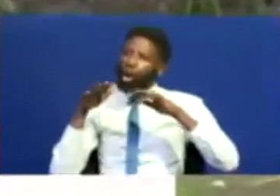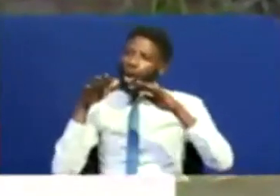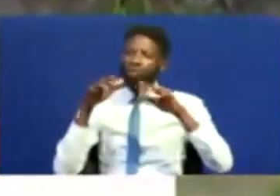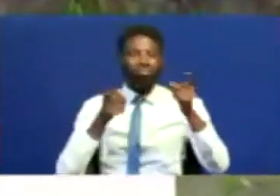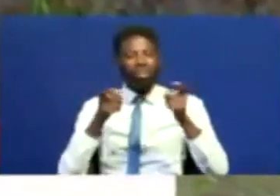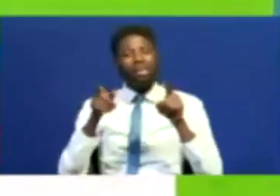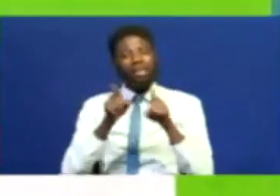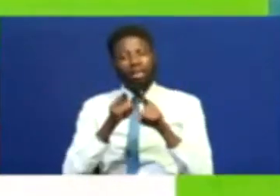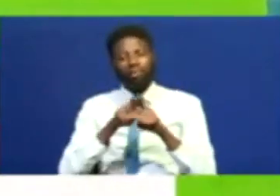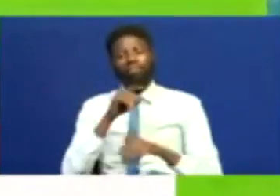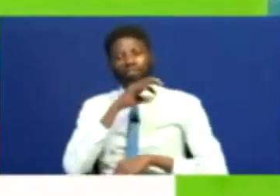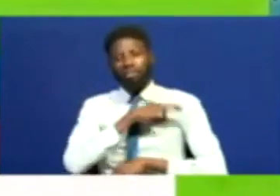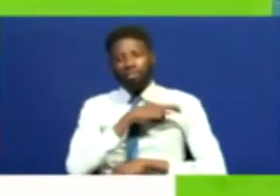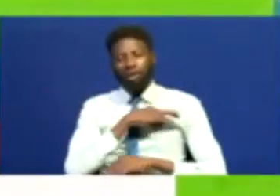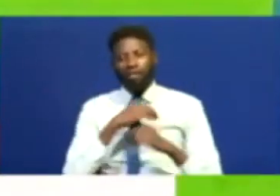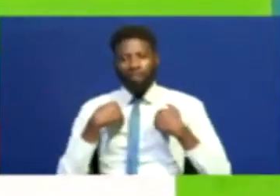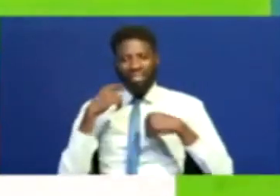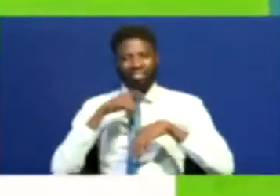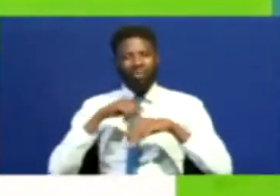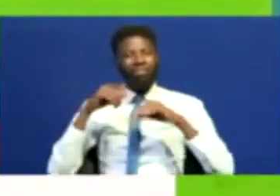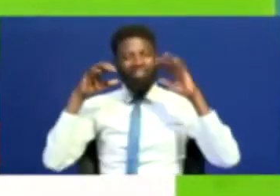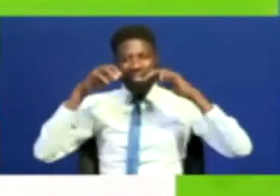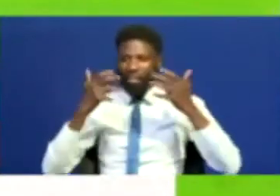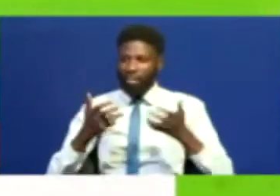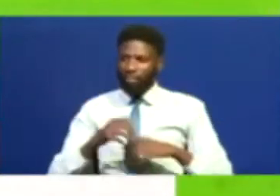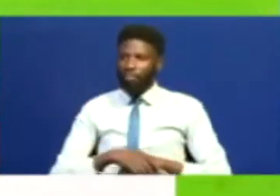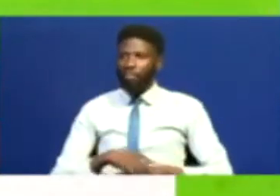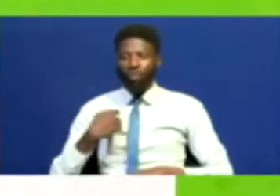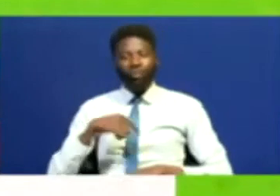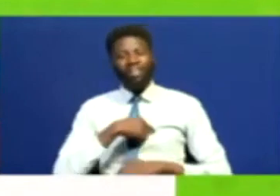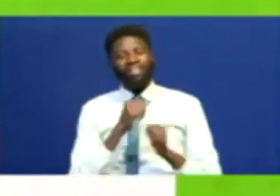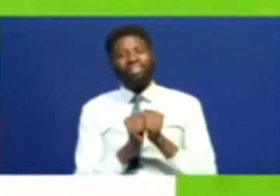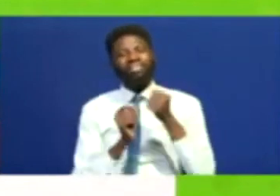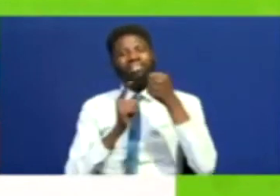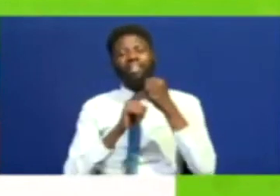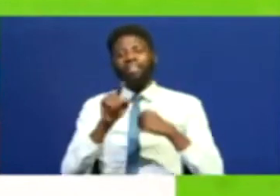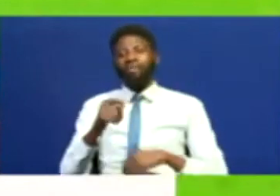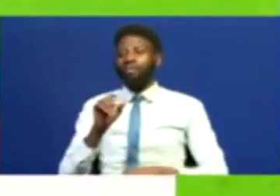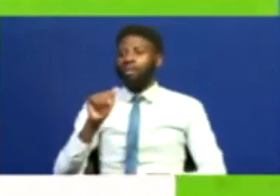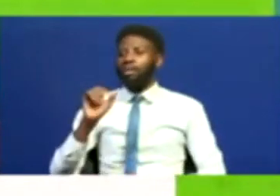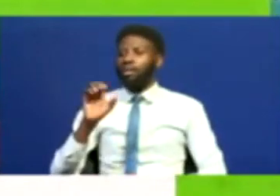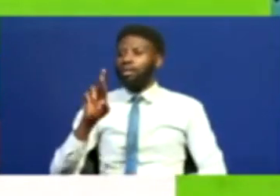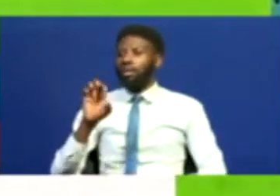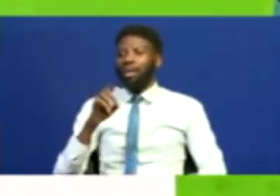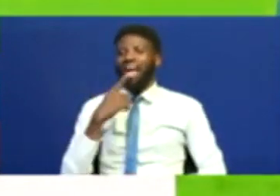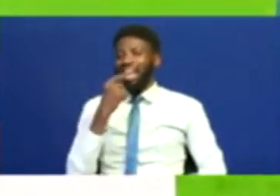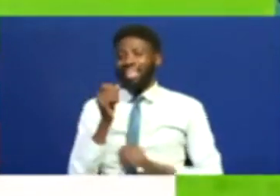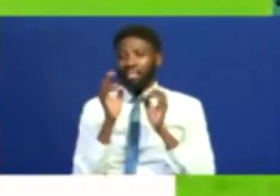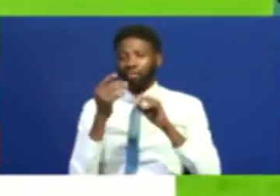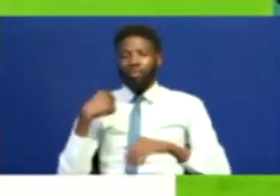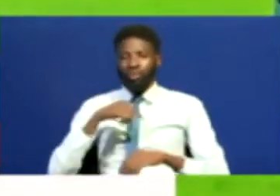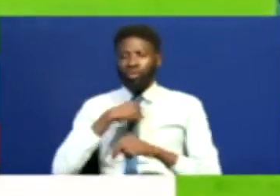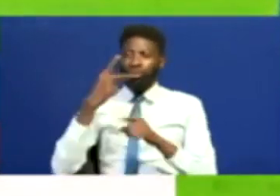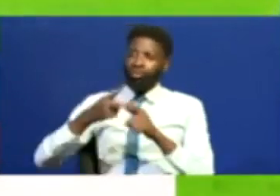heavy rainfall. We have about 16,000 acres that we have put under rice. So if we can be able to double that area, it